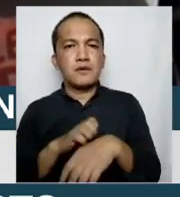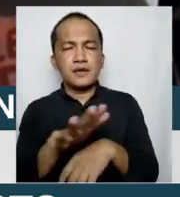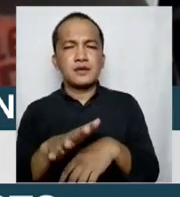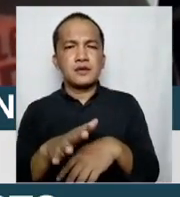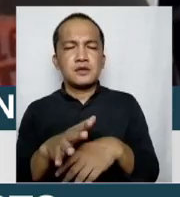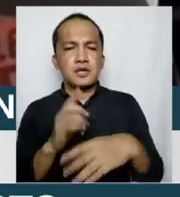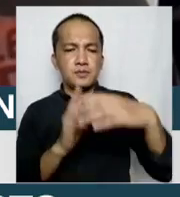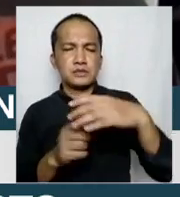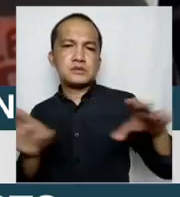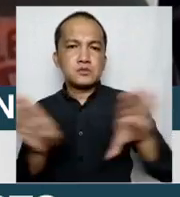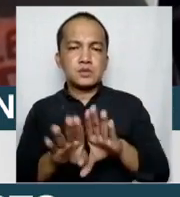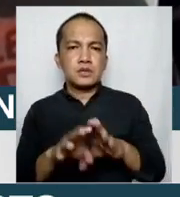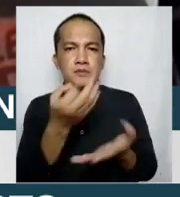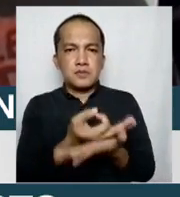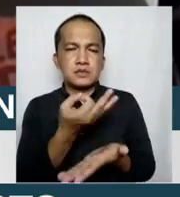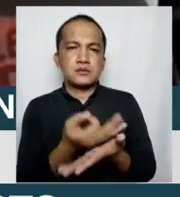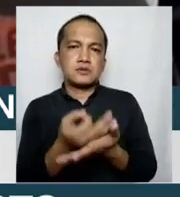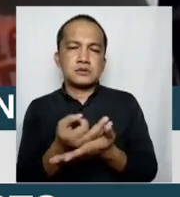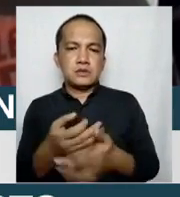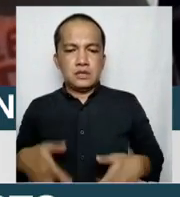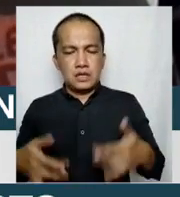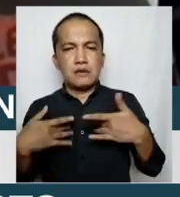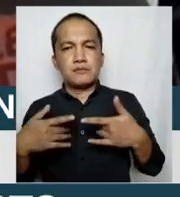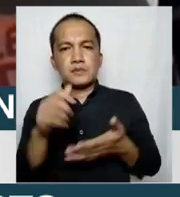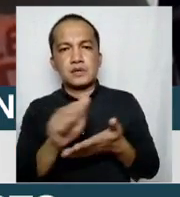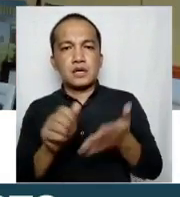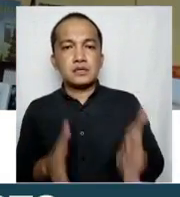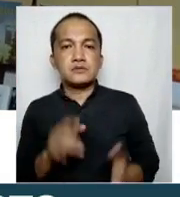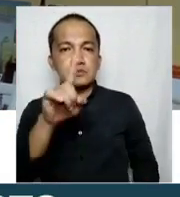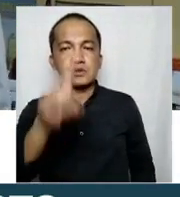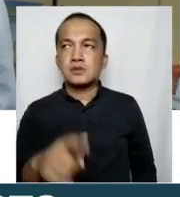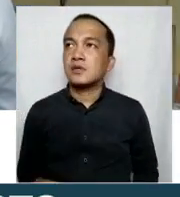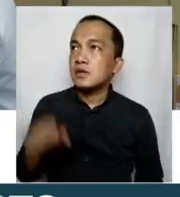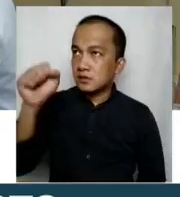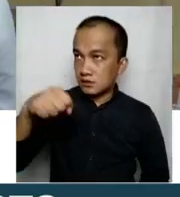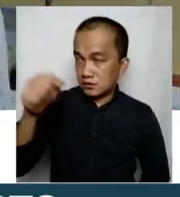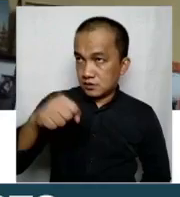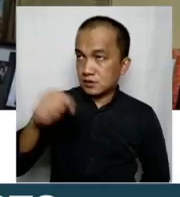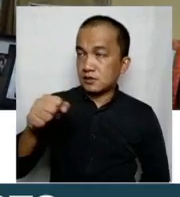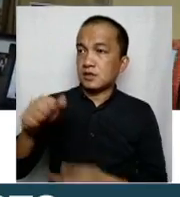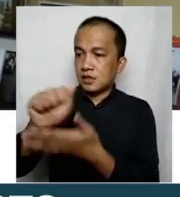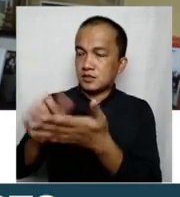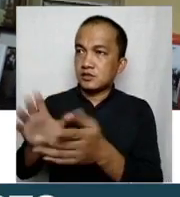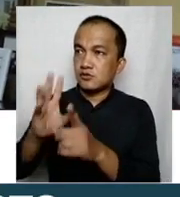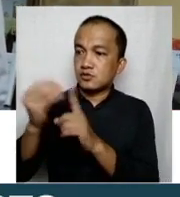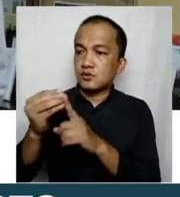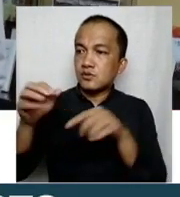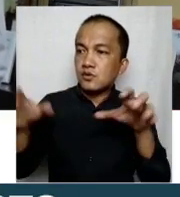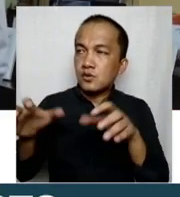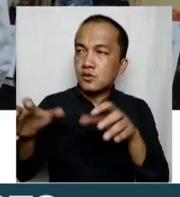on financial means of our artists? Yes, yung artists and cultural workers, it's one of the